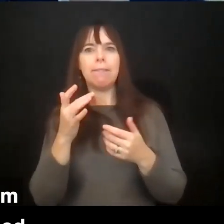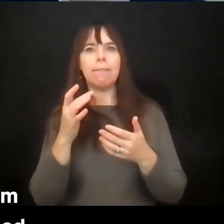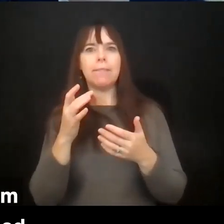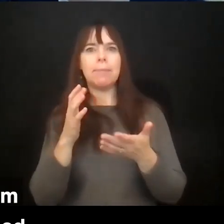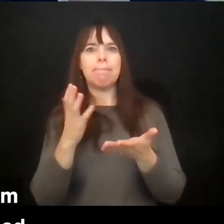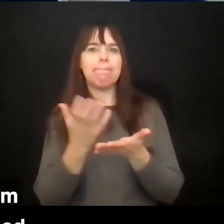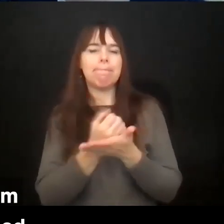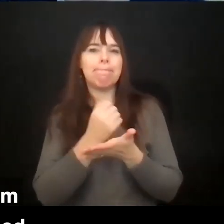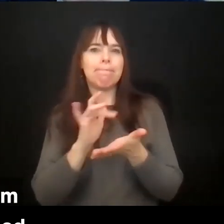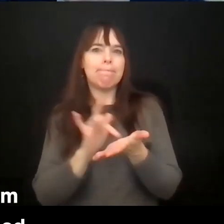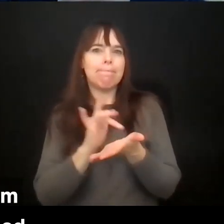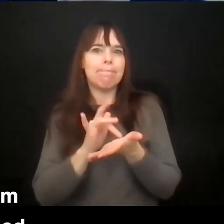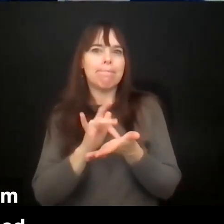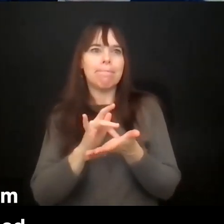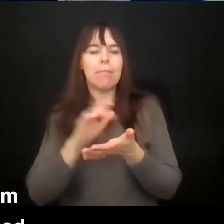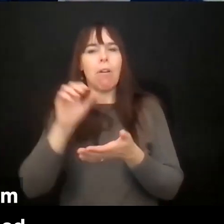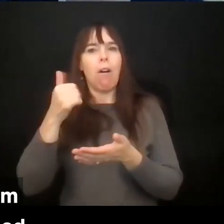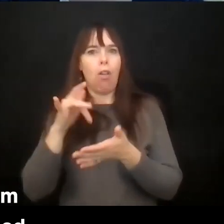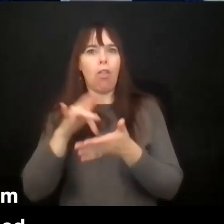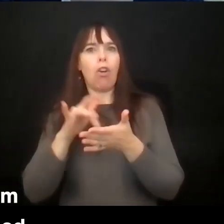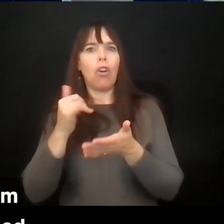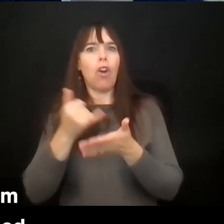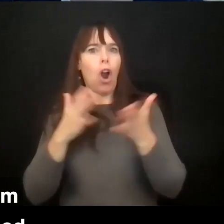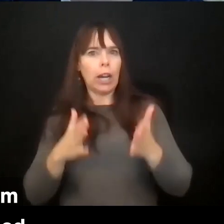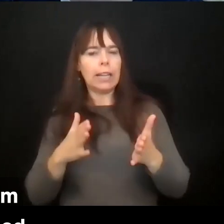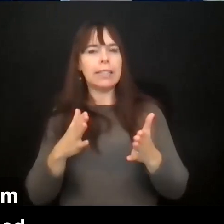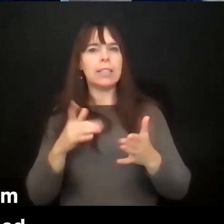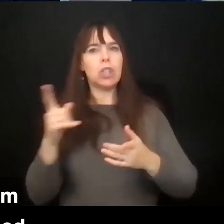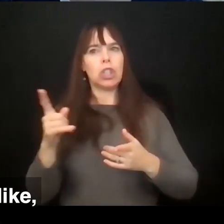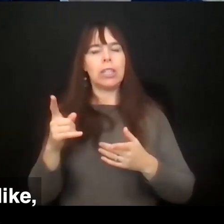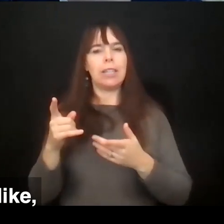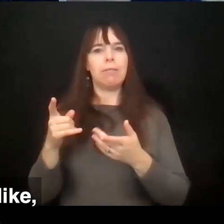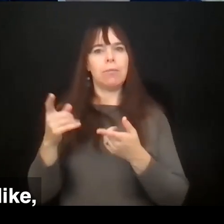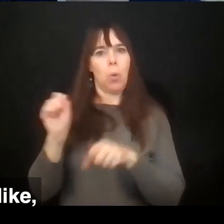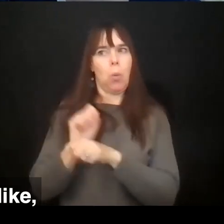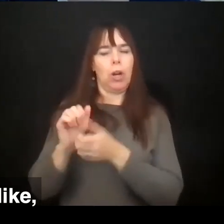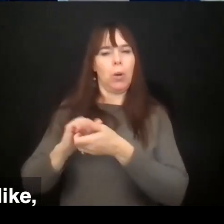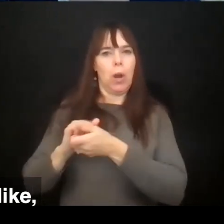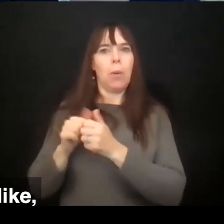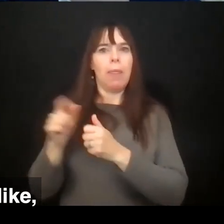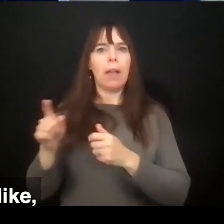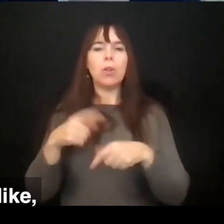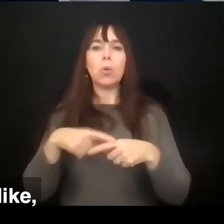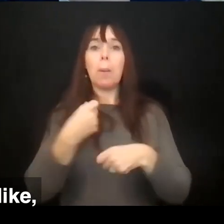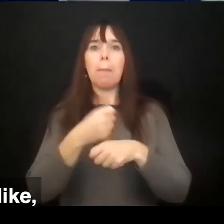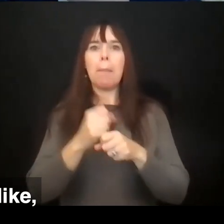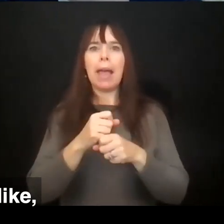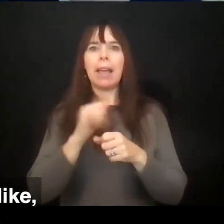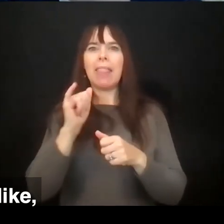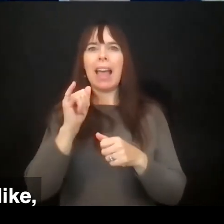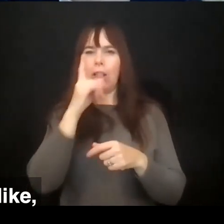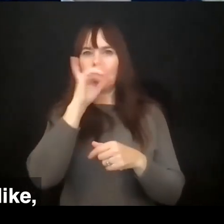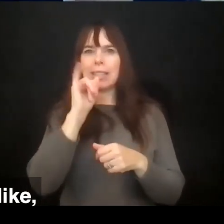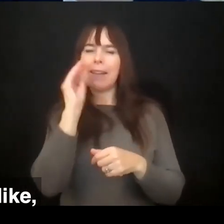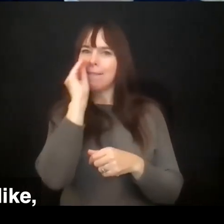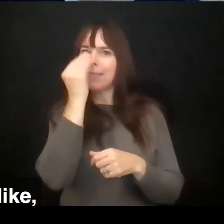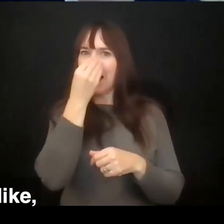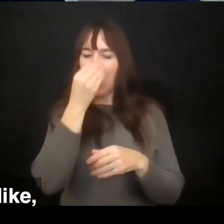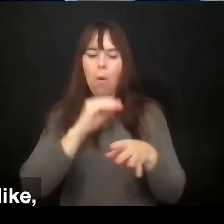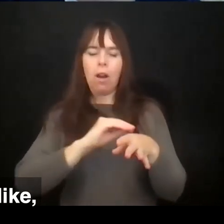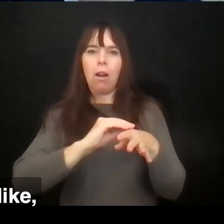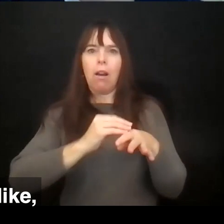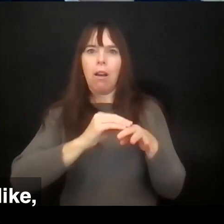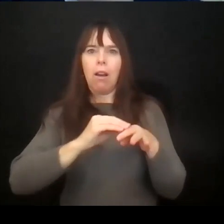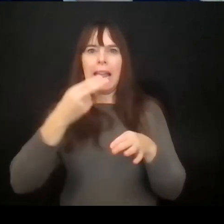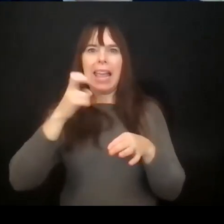by other artists whom she had commissioned to make these flower-like,